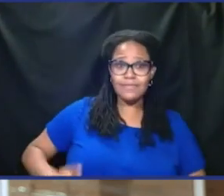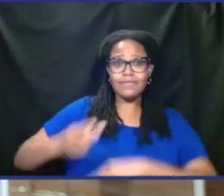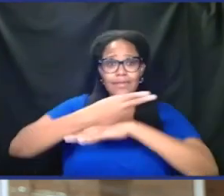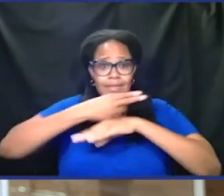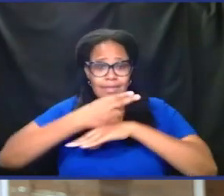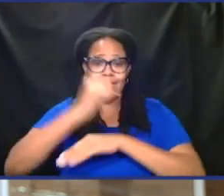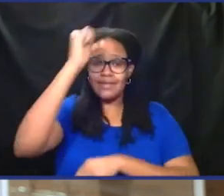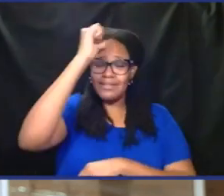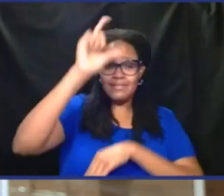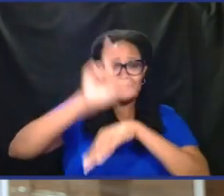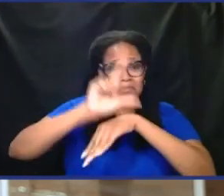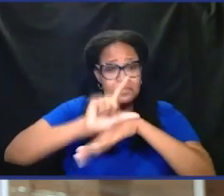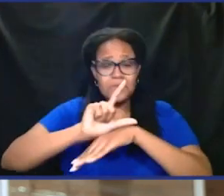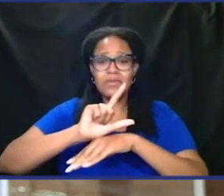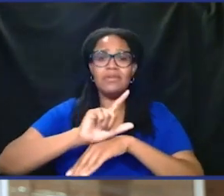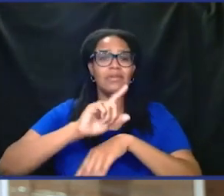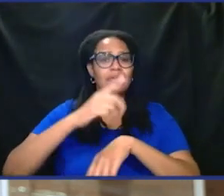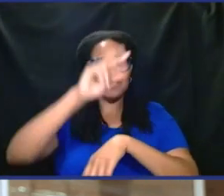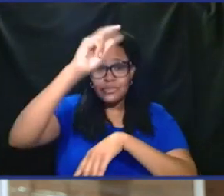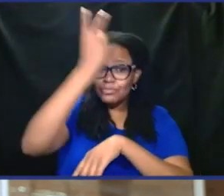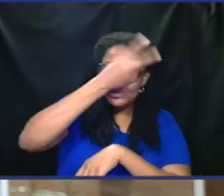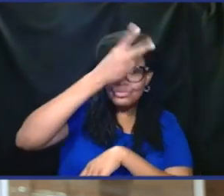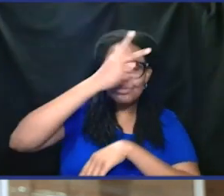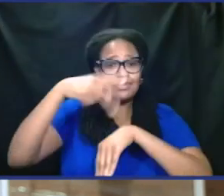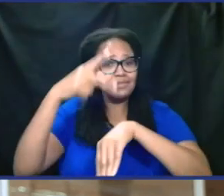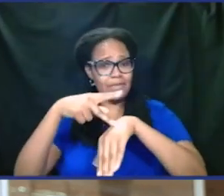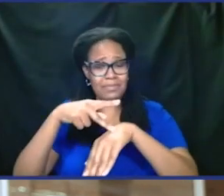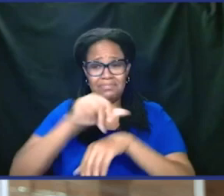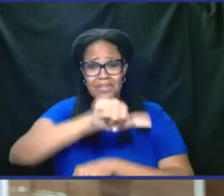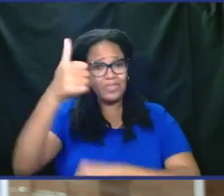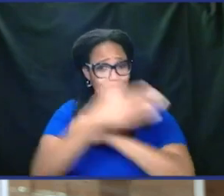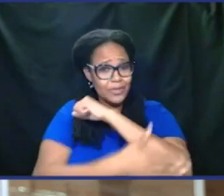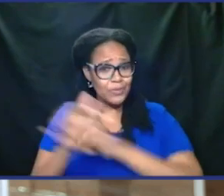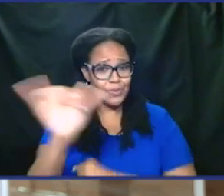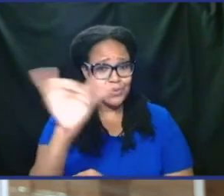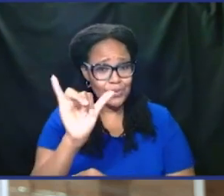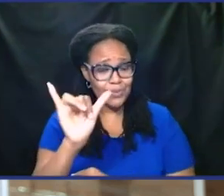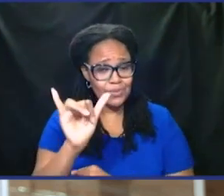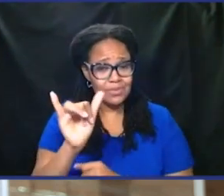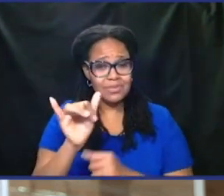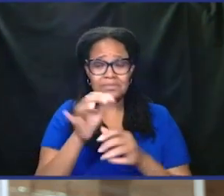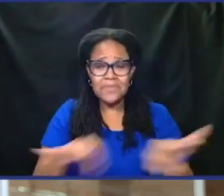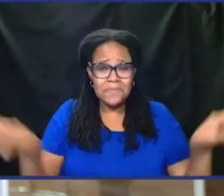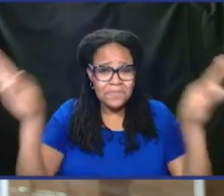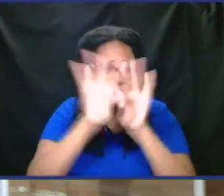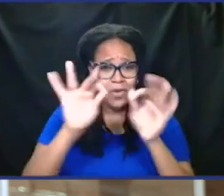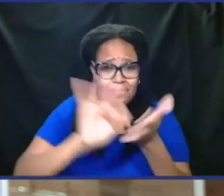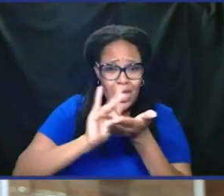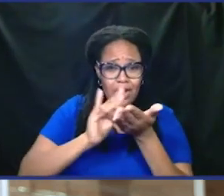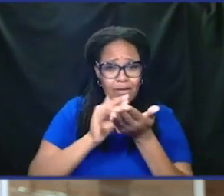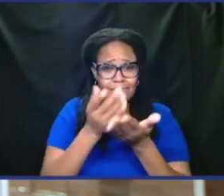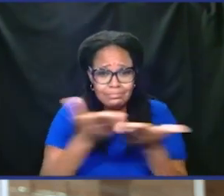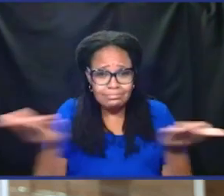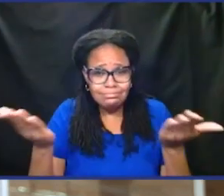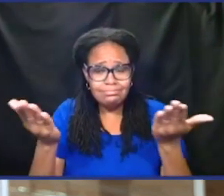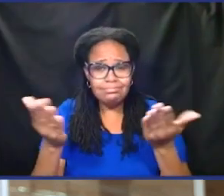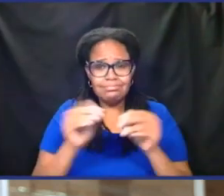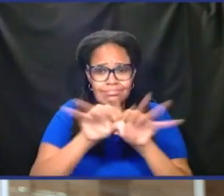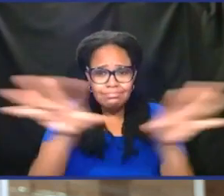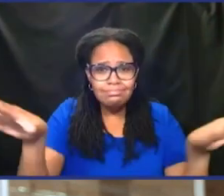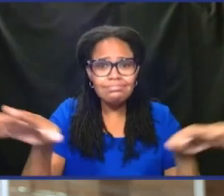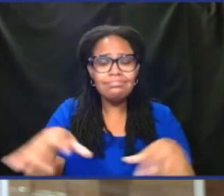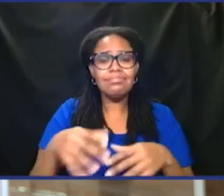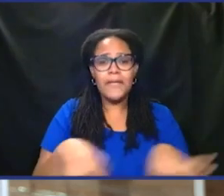India, Liberia, Peru, the Philippines, and more. As well as critical supplies, Americares' support includes skills training